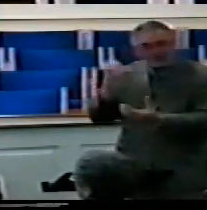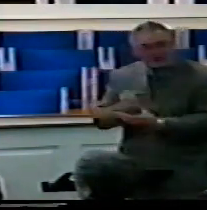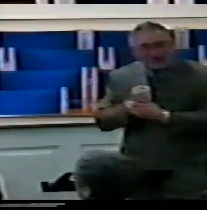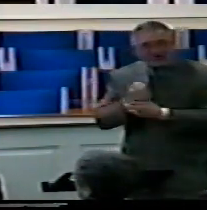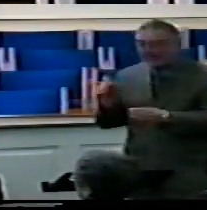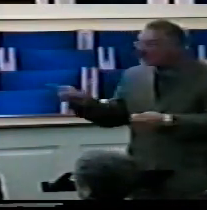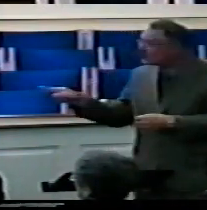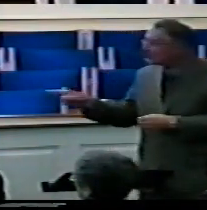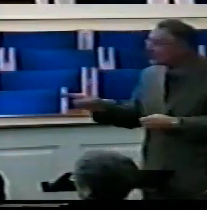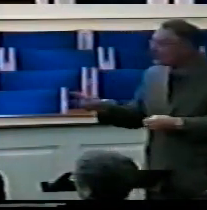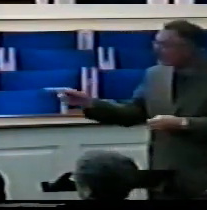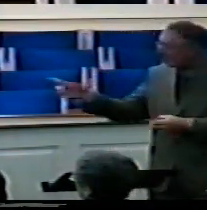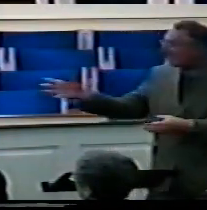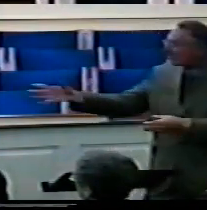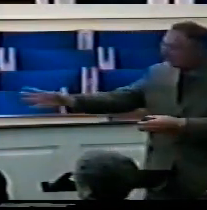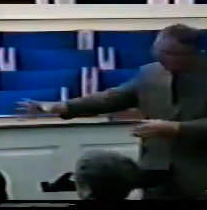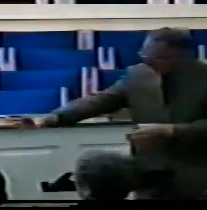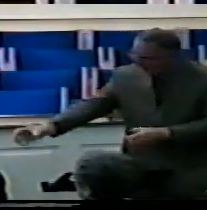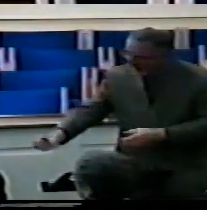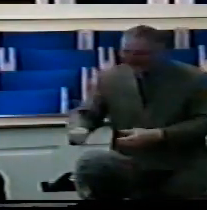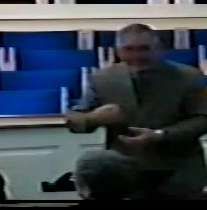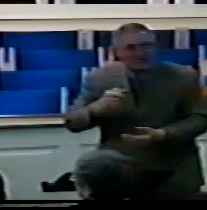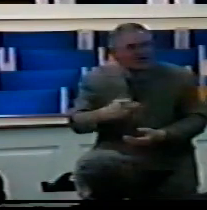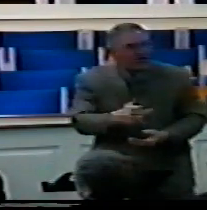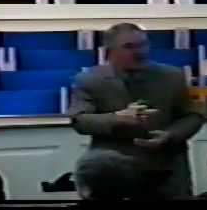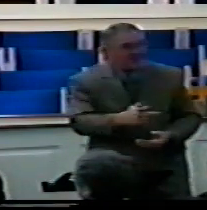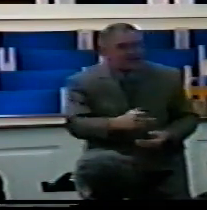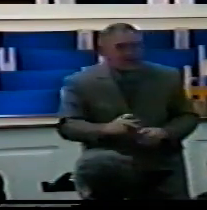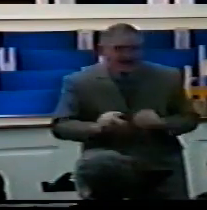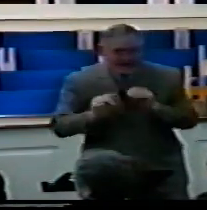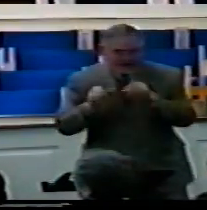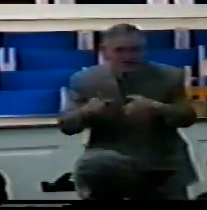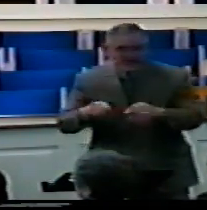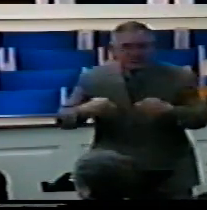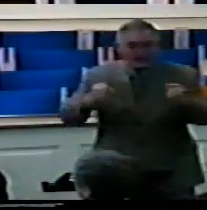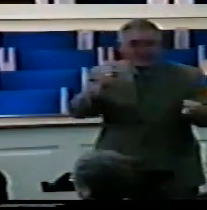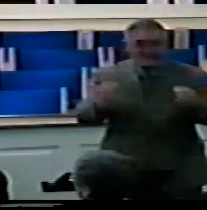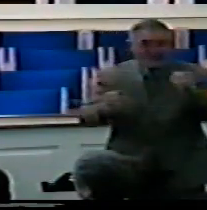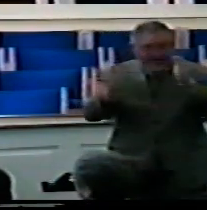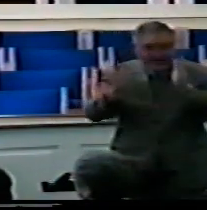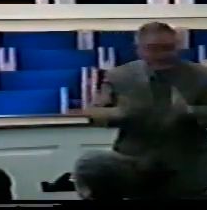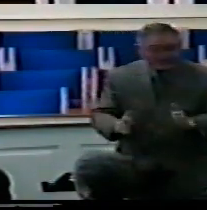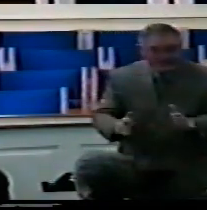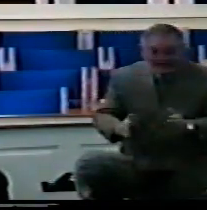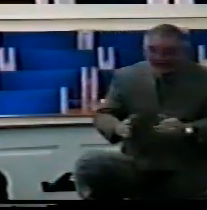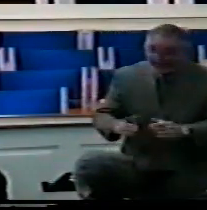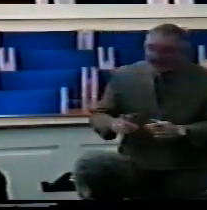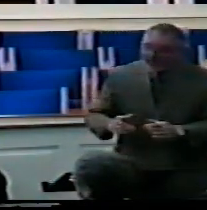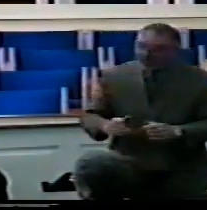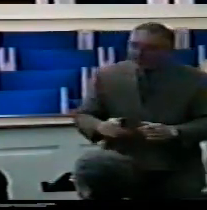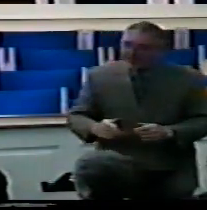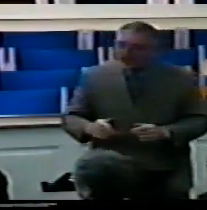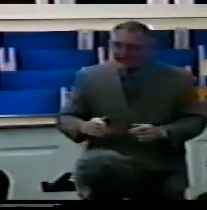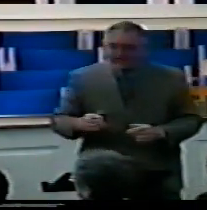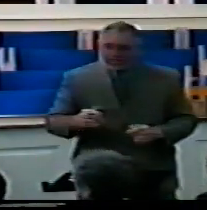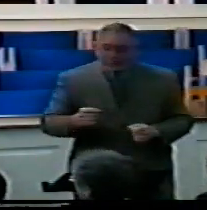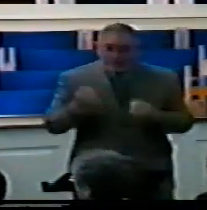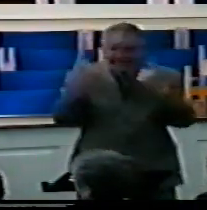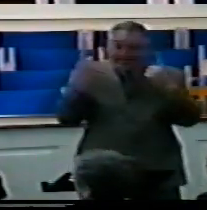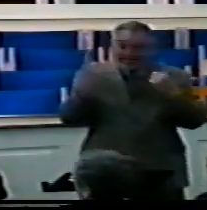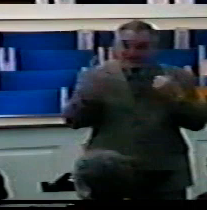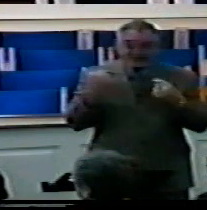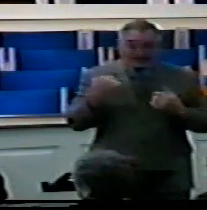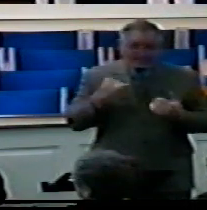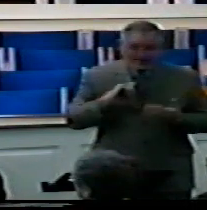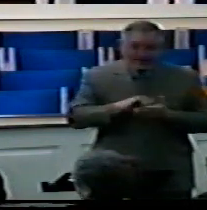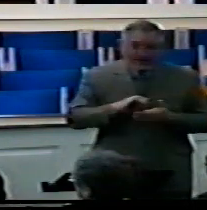and the co-pilot. When I gave it to them, I thought we was going in a nosedive and we were going to die. They were both in shock that I had the gun, and they both reached for it